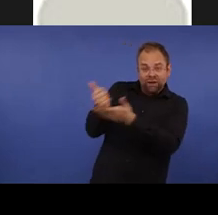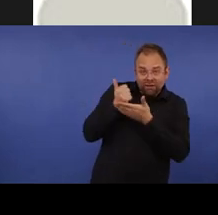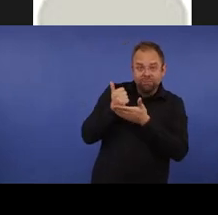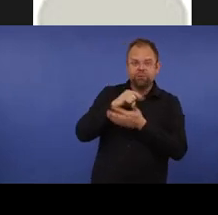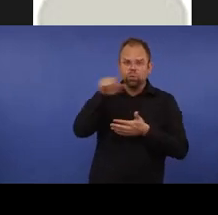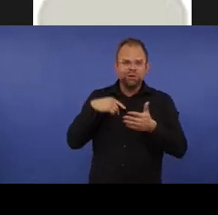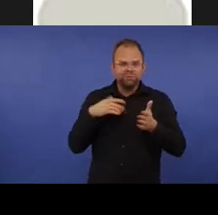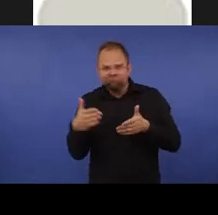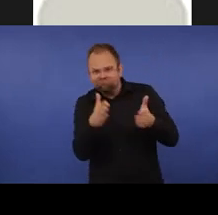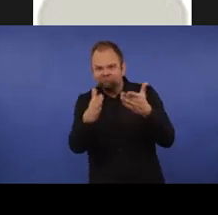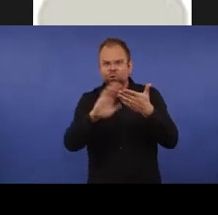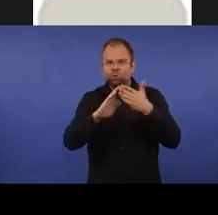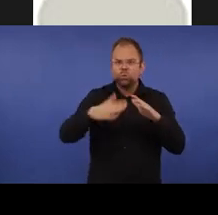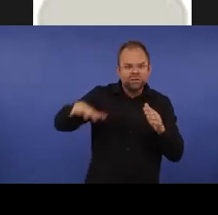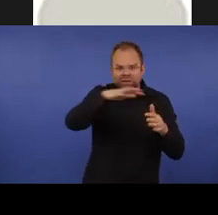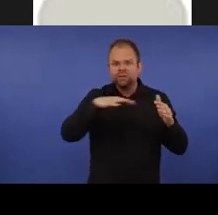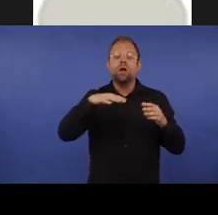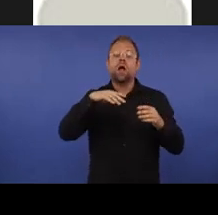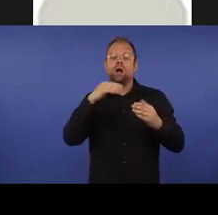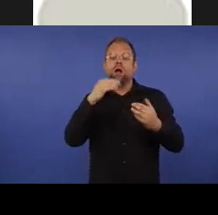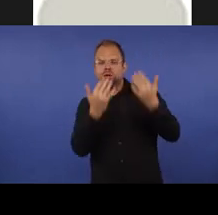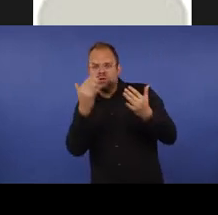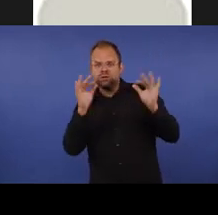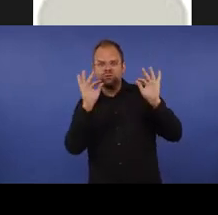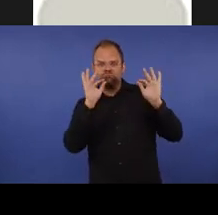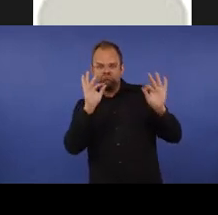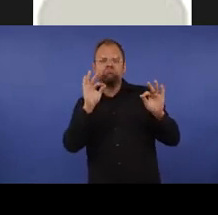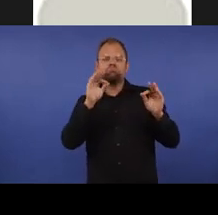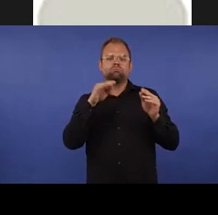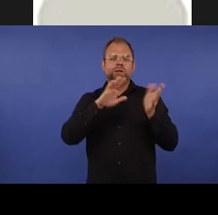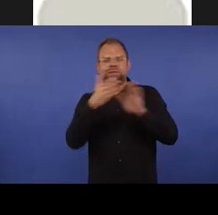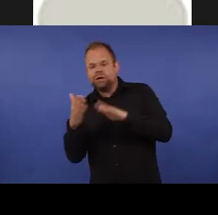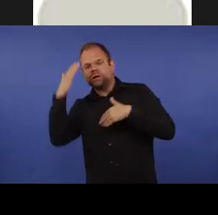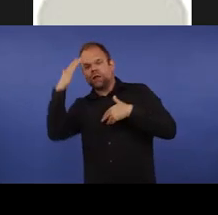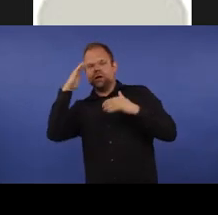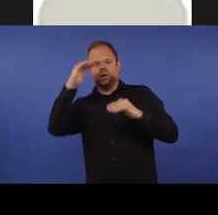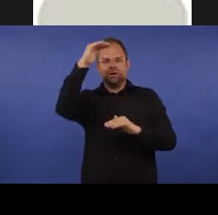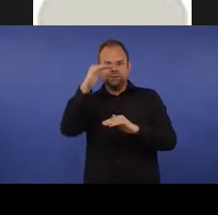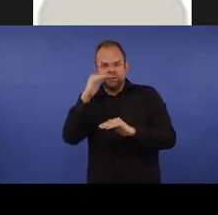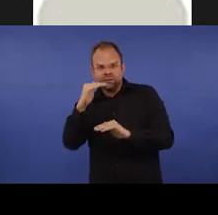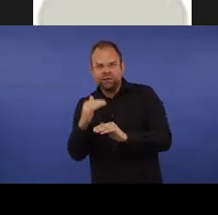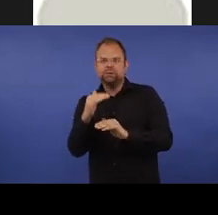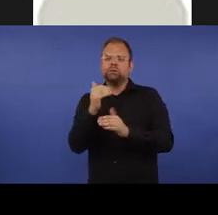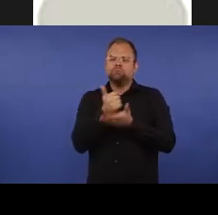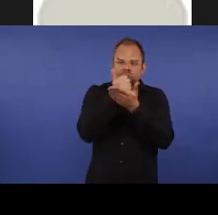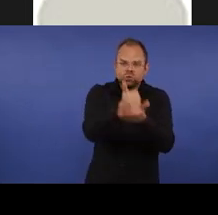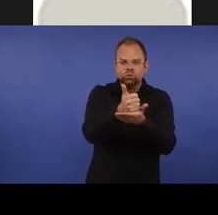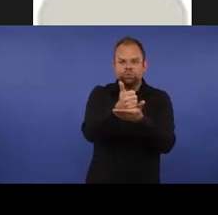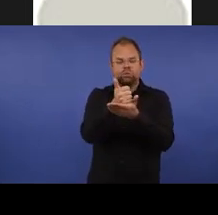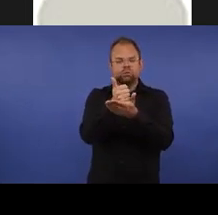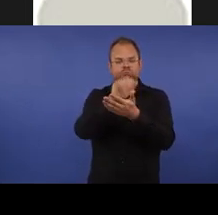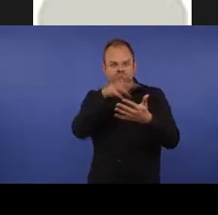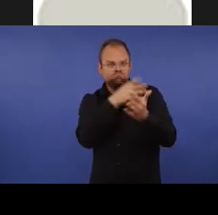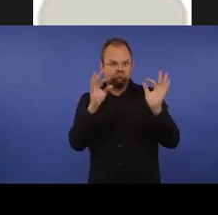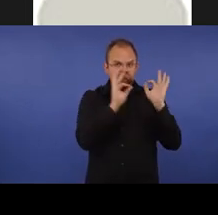community, within our world globally. So I want to thank everyone for joining this session and for everyone